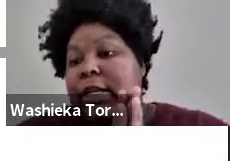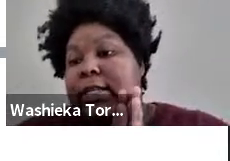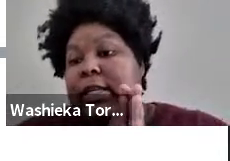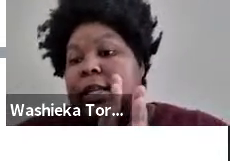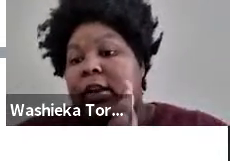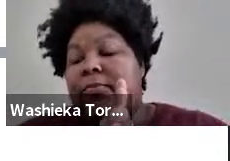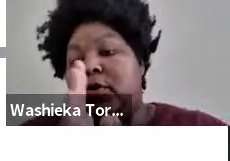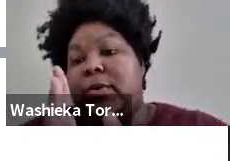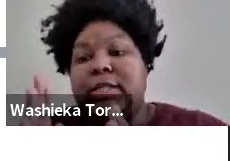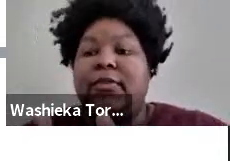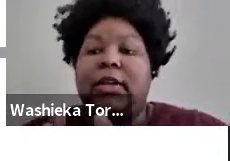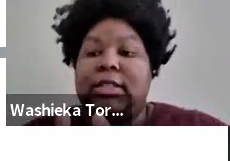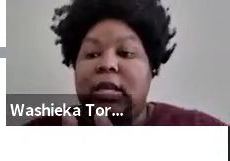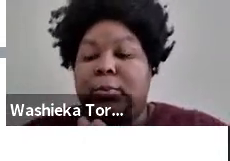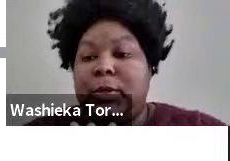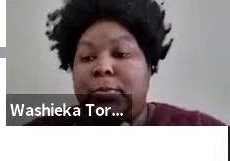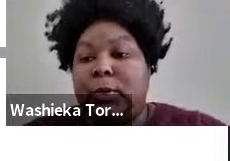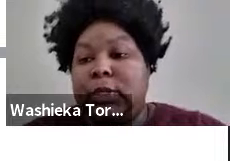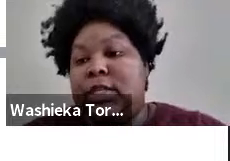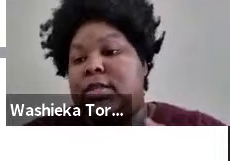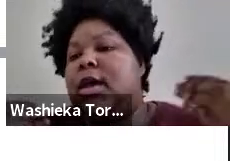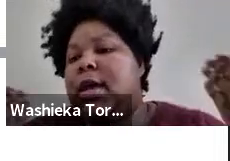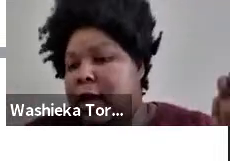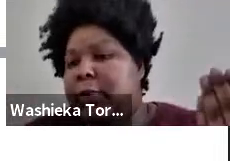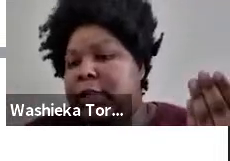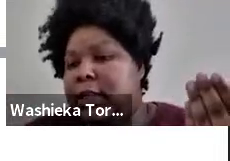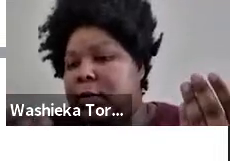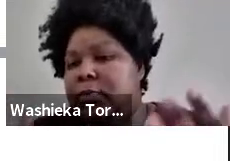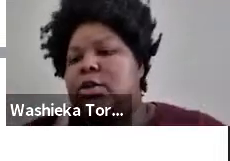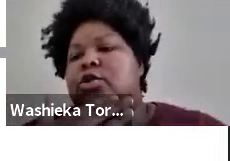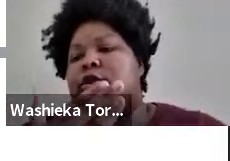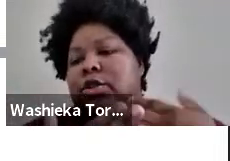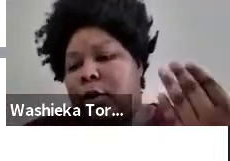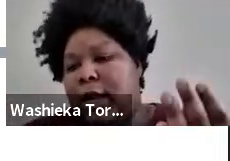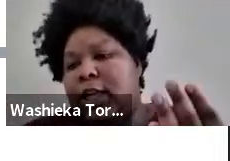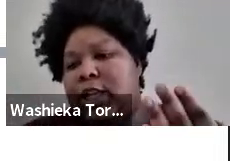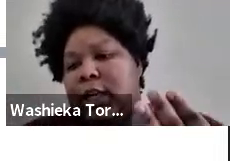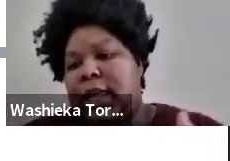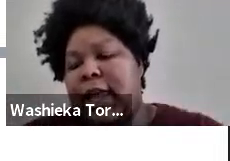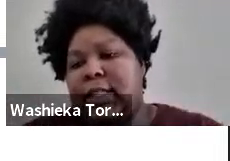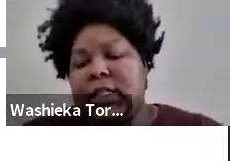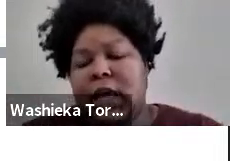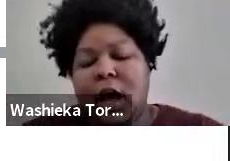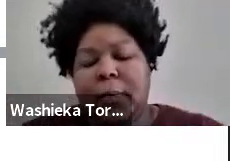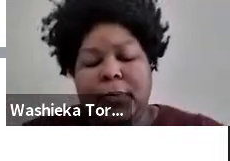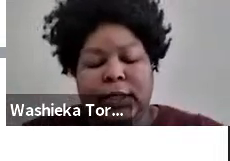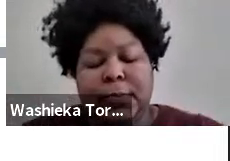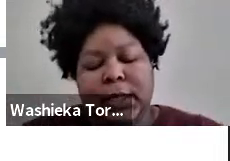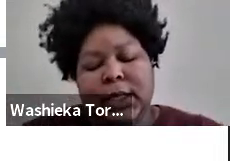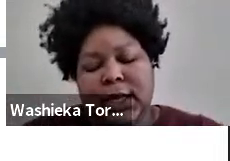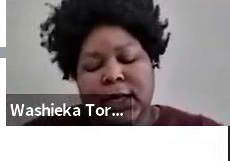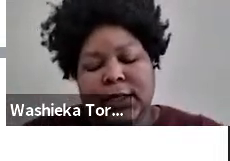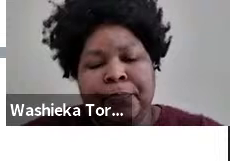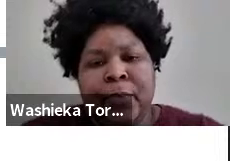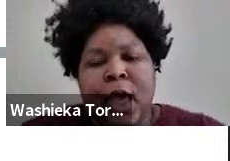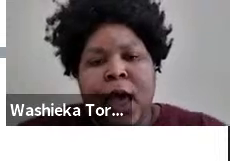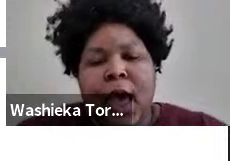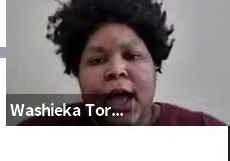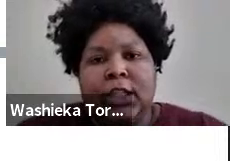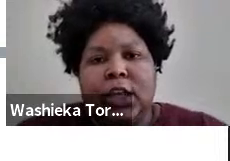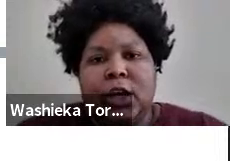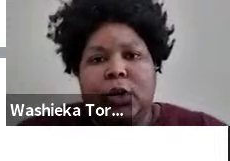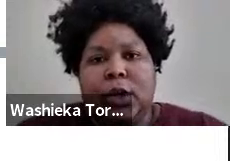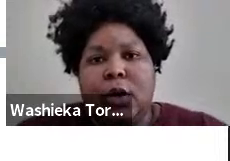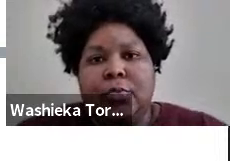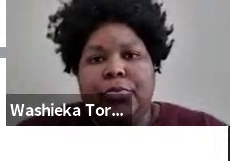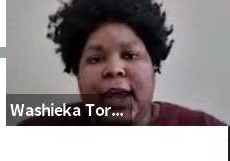same reasons that a lot of movements leave out disabled people, which is ableism, discrimination against people with disabilities.